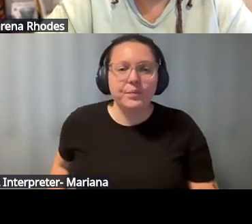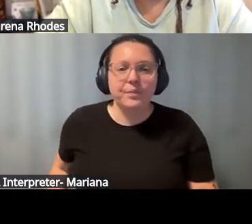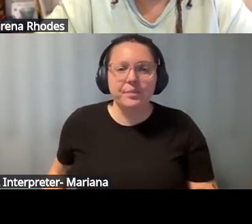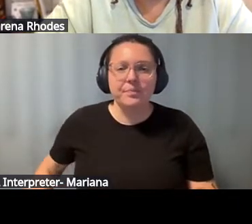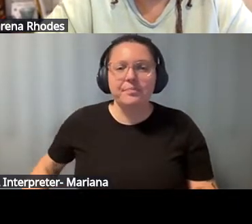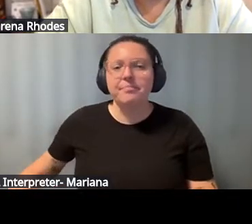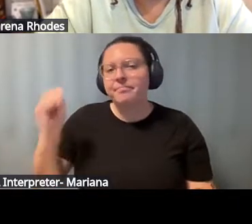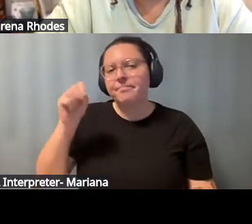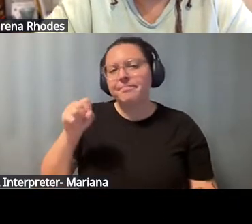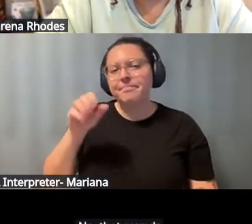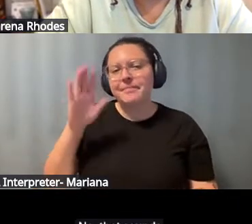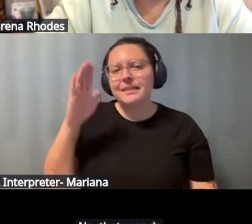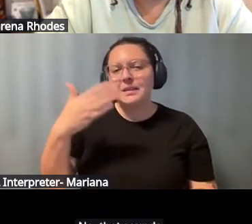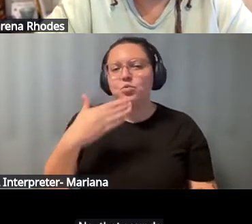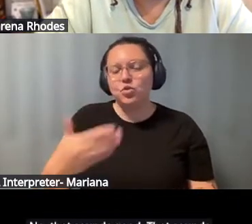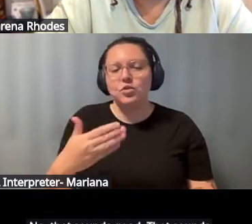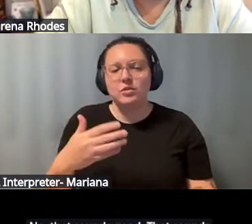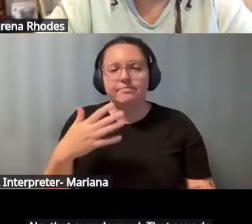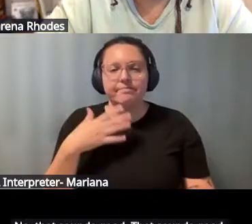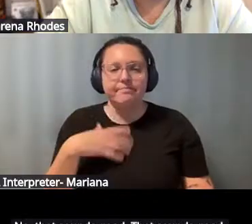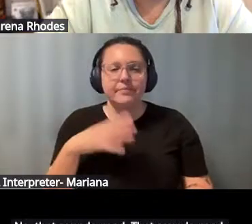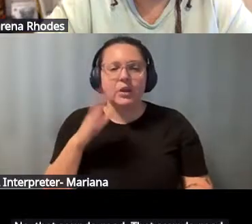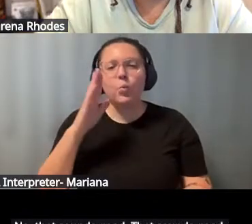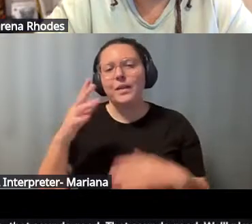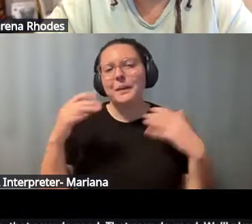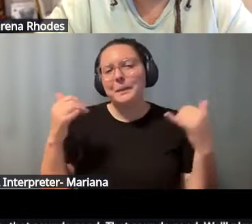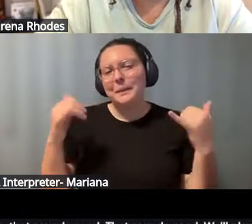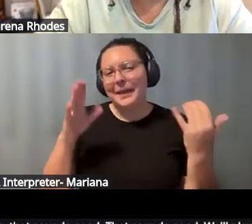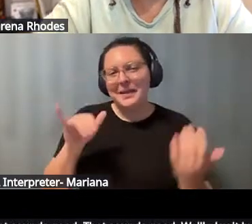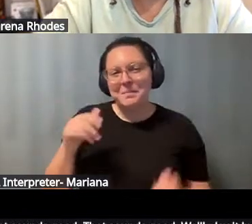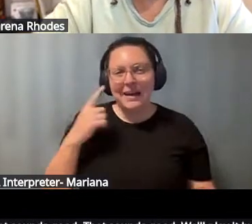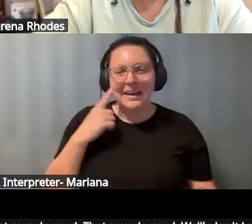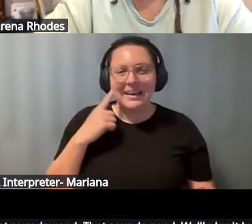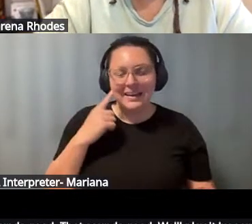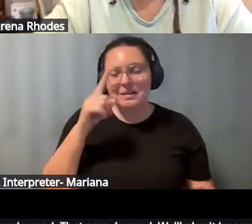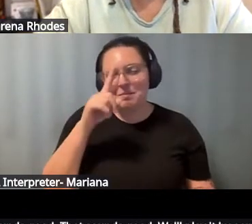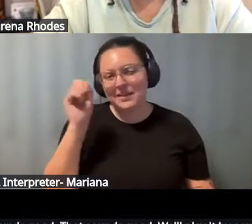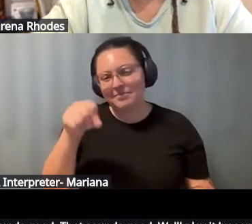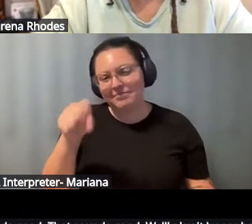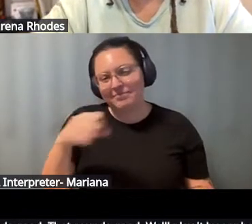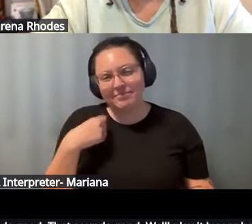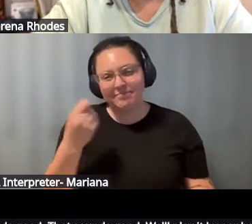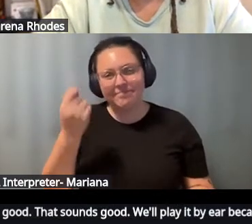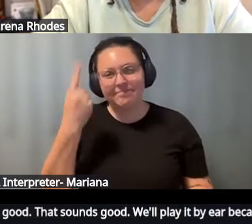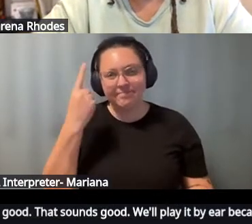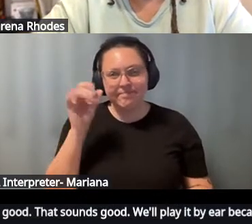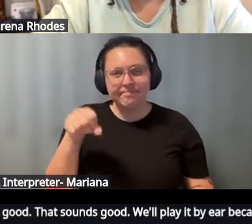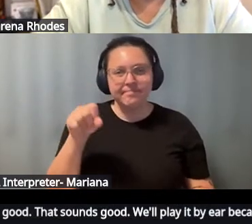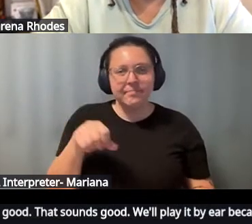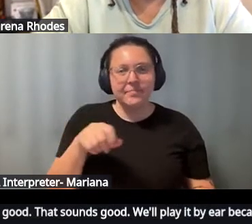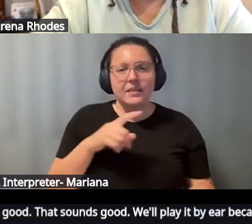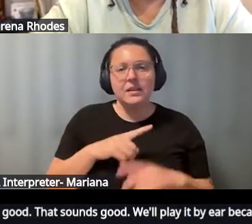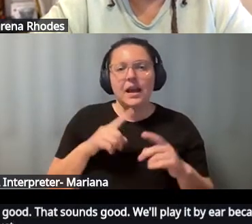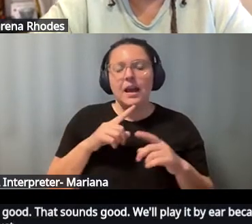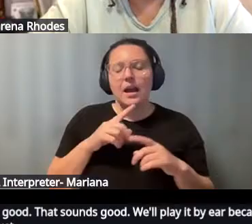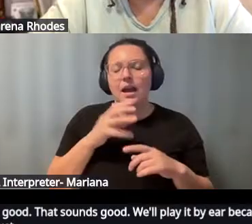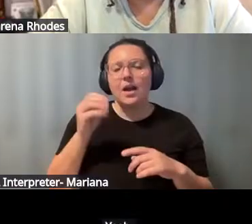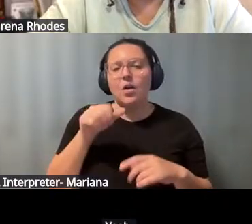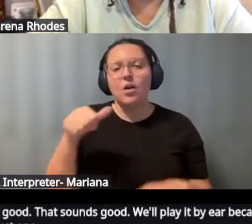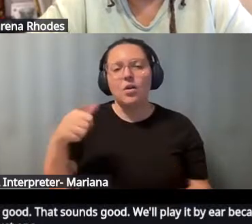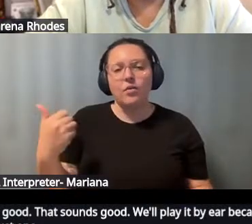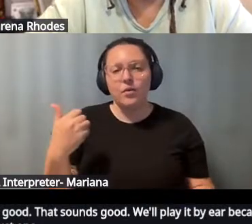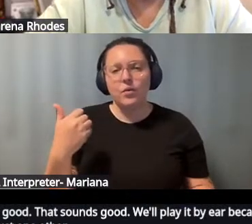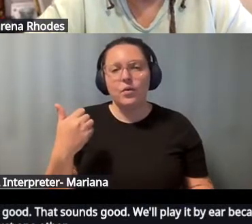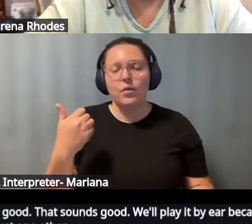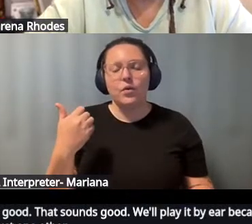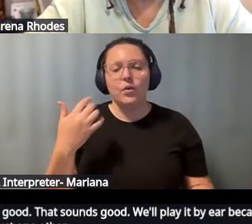No, that sounds good. That sounds good. We'll play it by ear, because I get that sentiment. And just one other